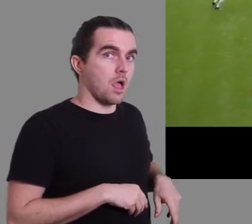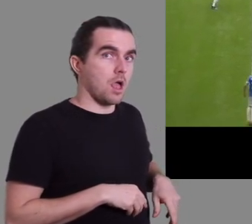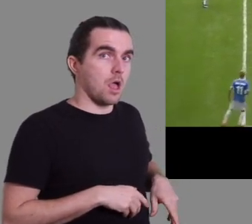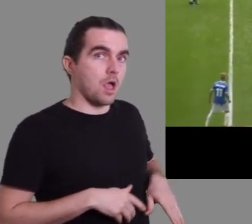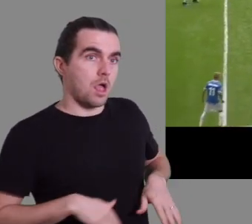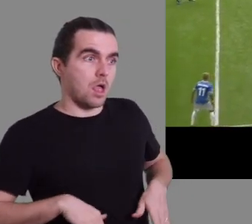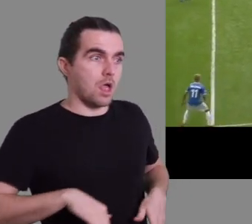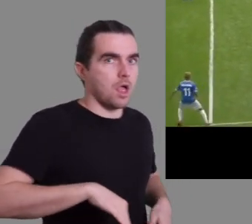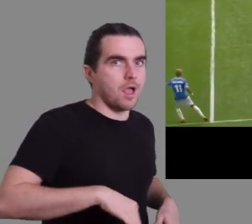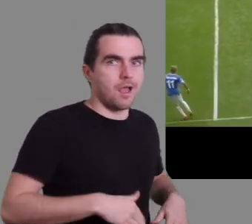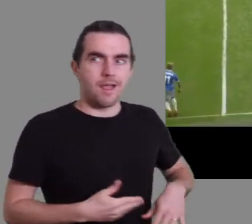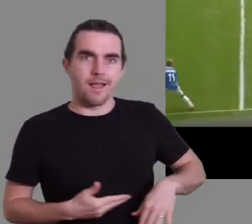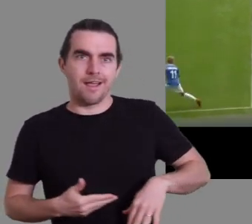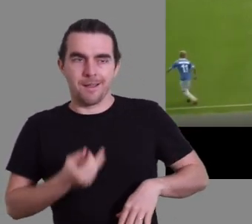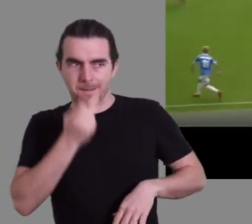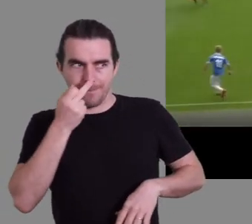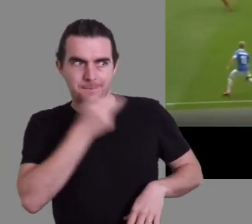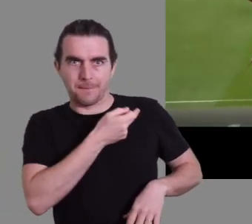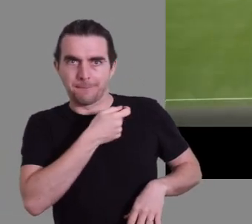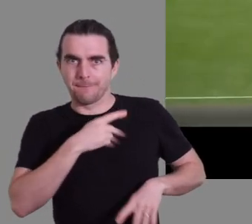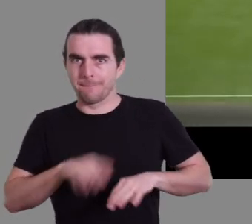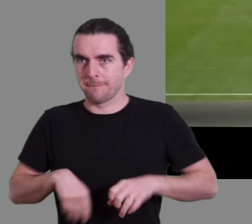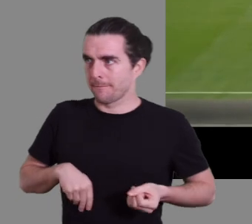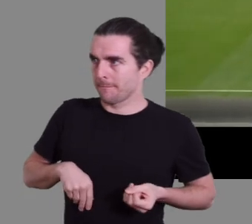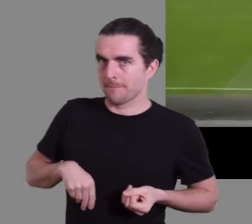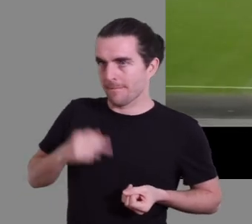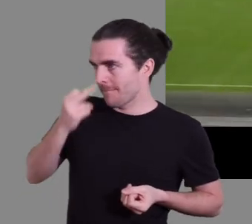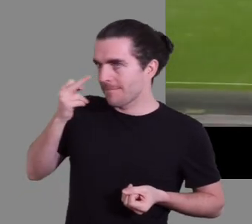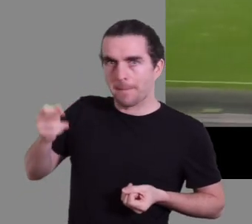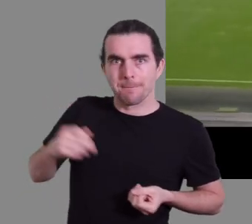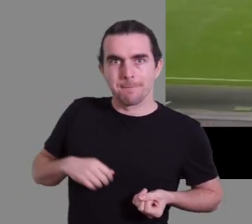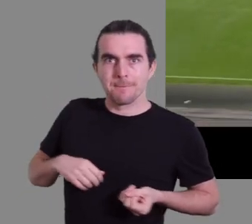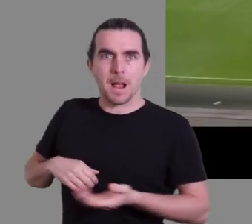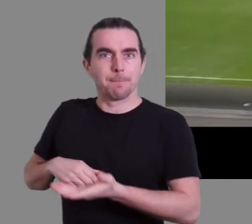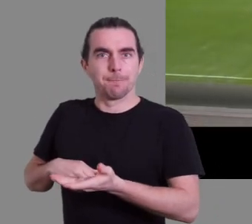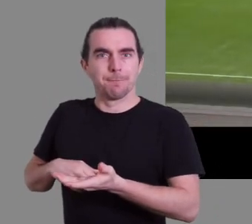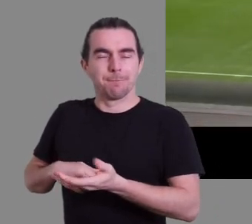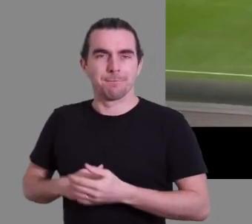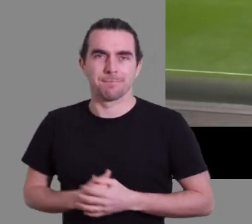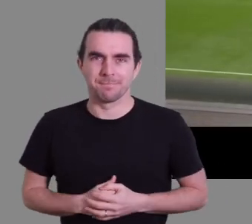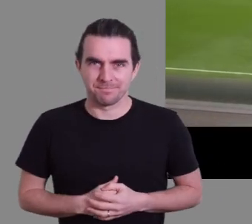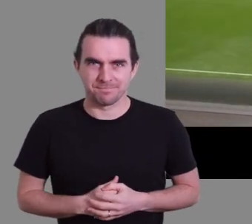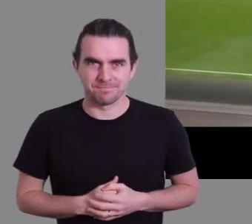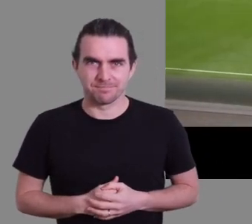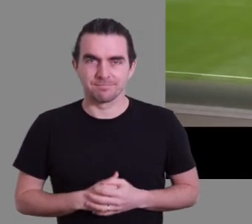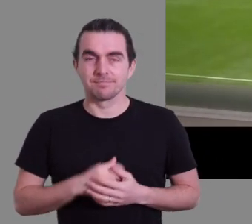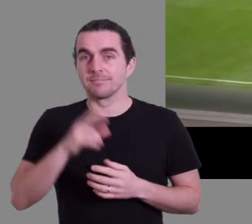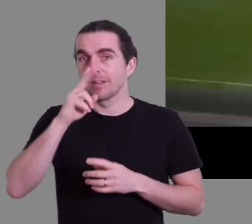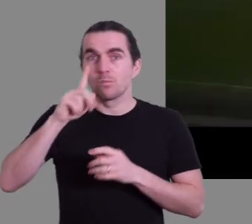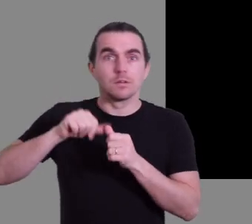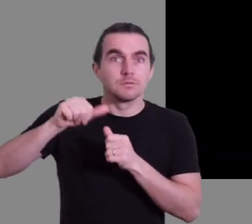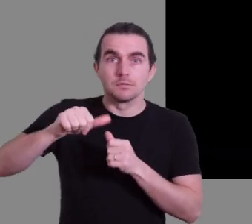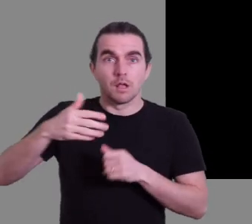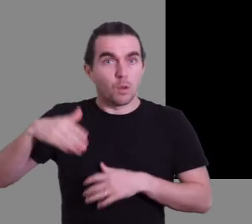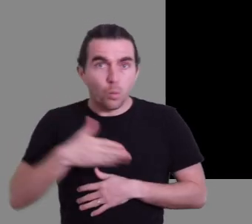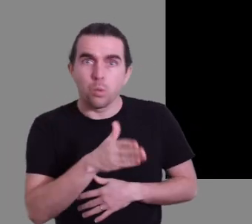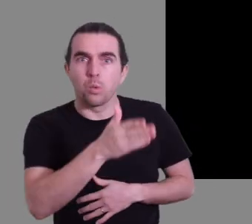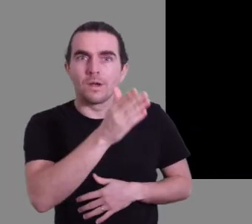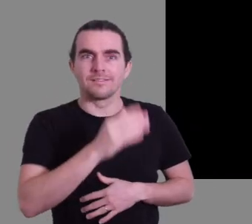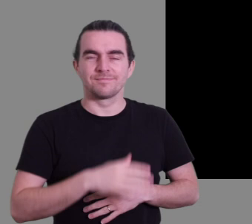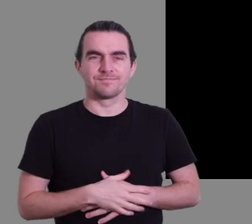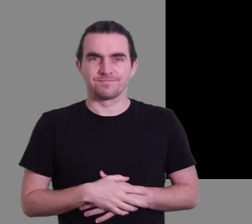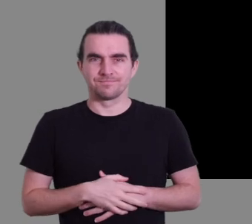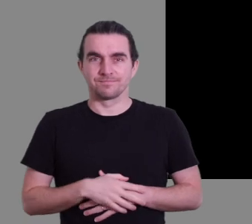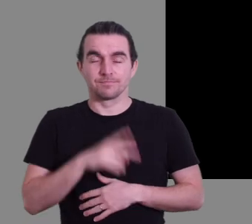So, of course, with all these things, we're really studying the players. We've got to watch it a few times, and that's where we see coming up. We might